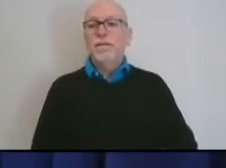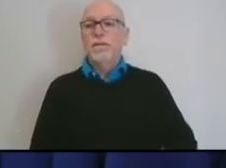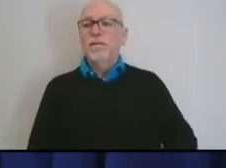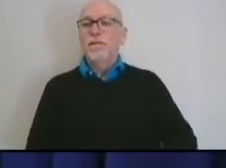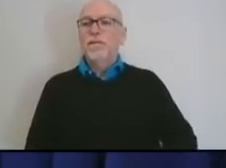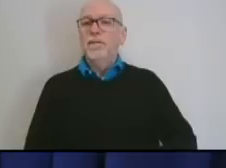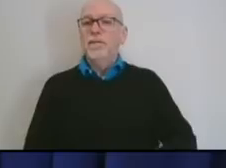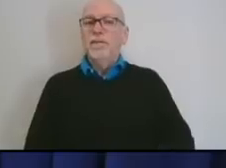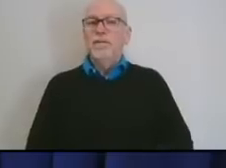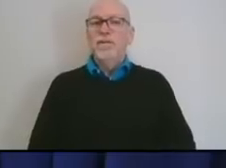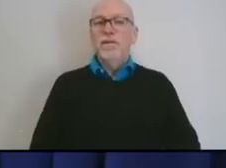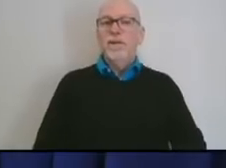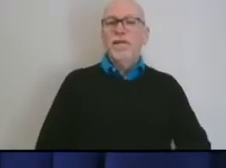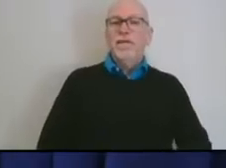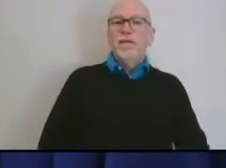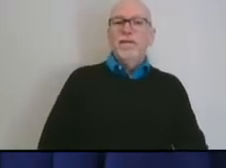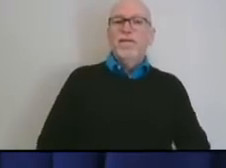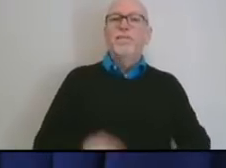Well, while